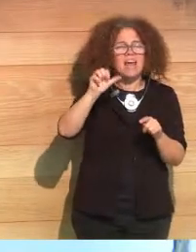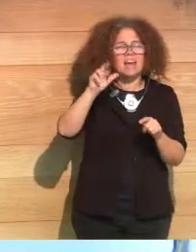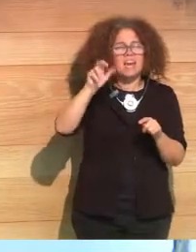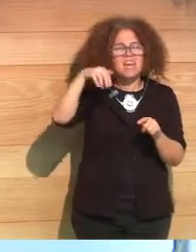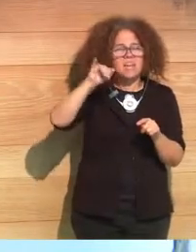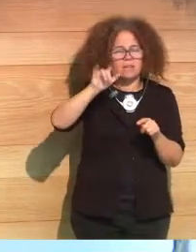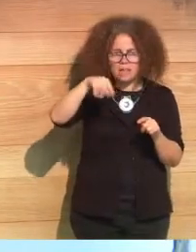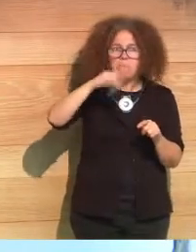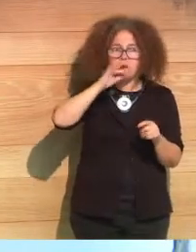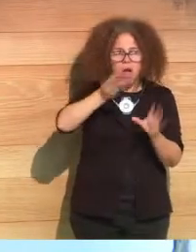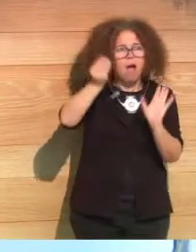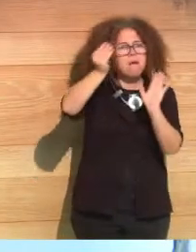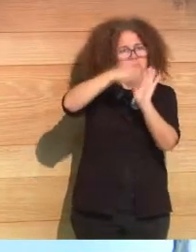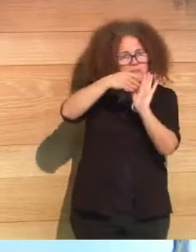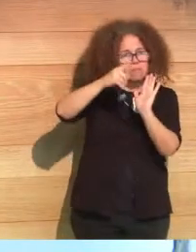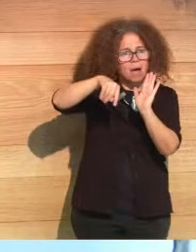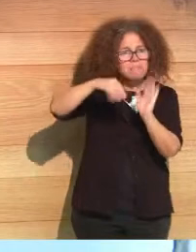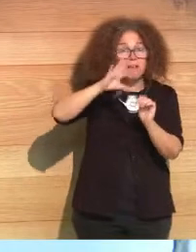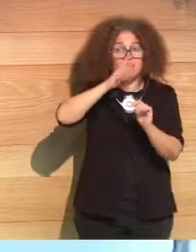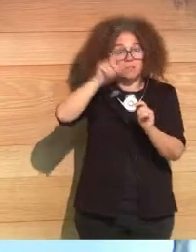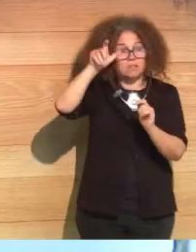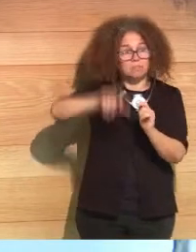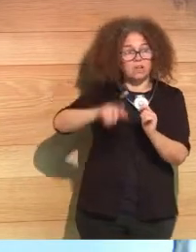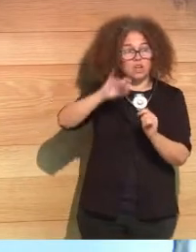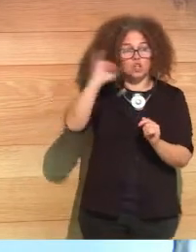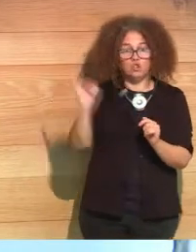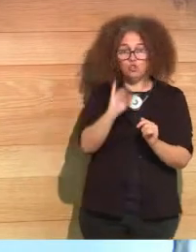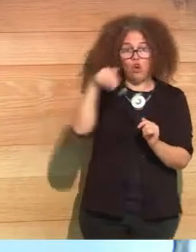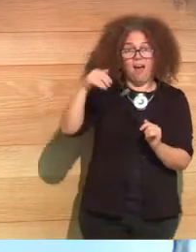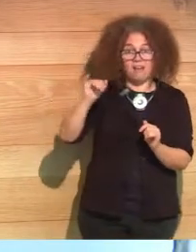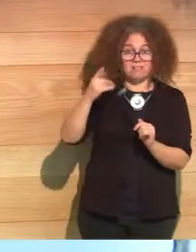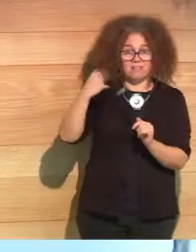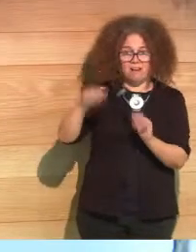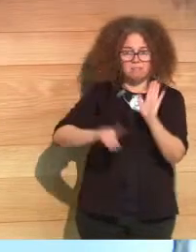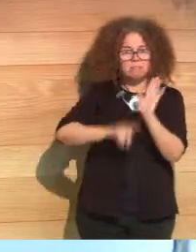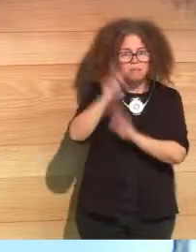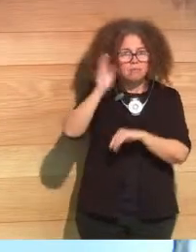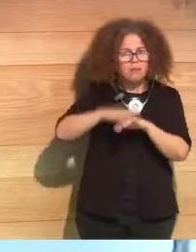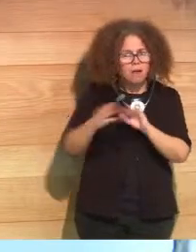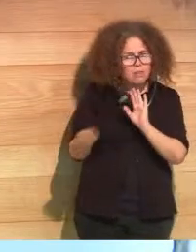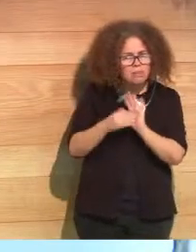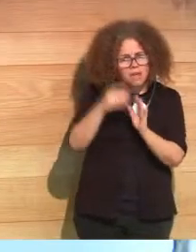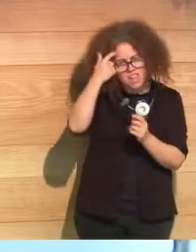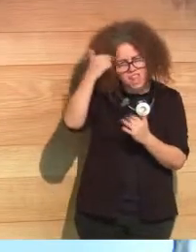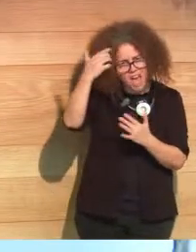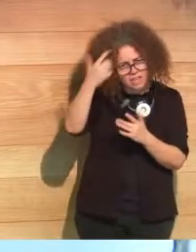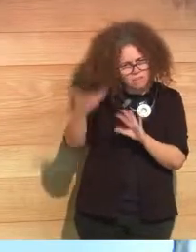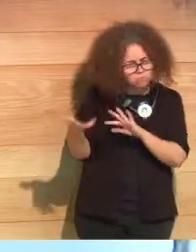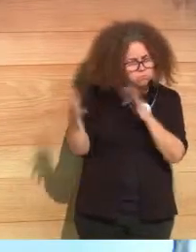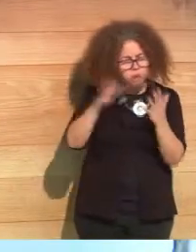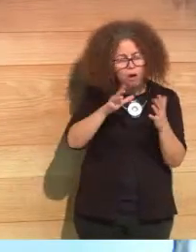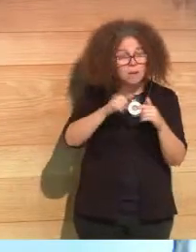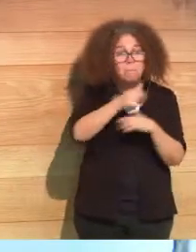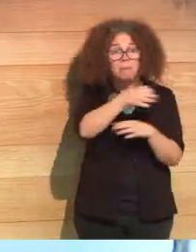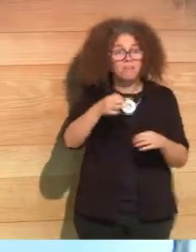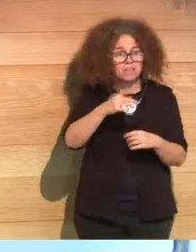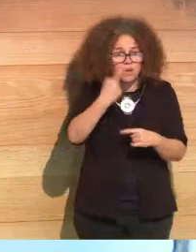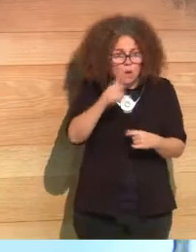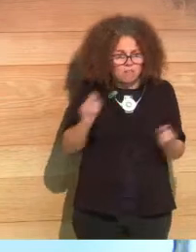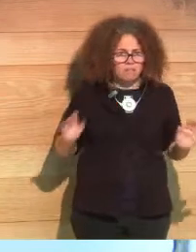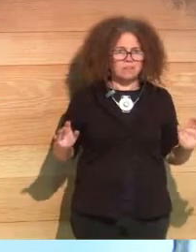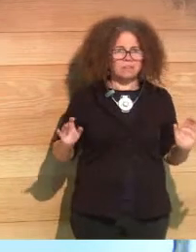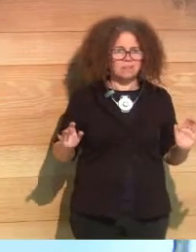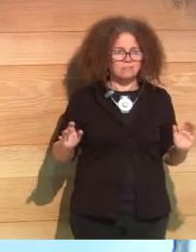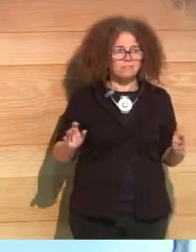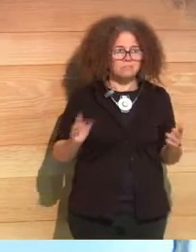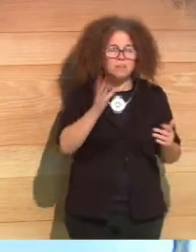several projects that really use the artifacts you get by doing some 3D scannings, and it's not perfect, because what would be the point of just reproducing